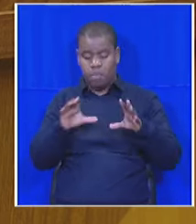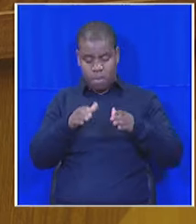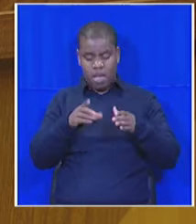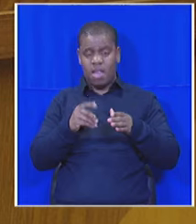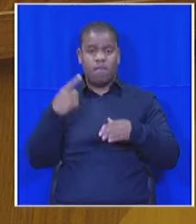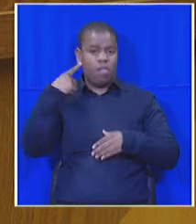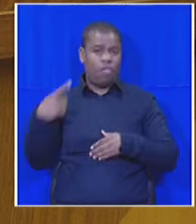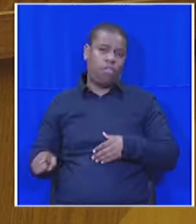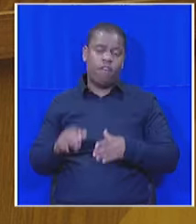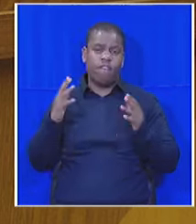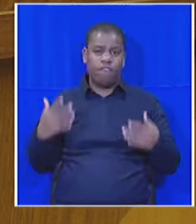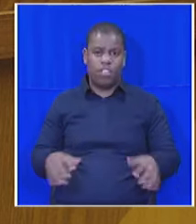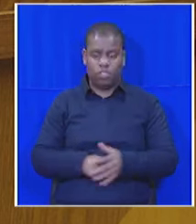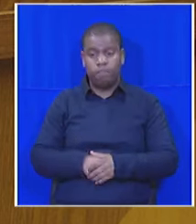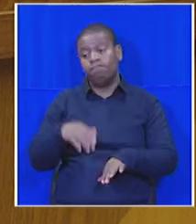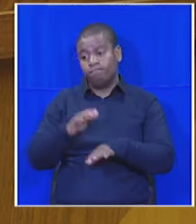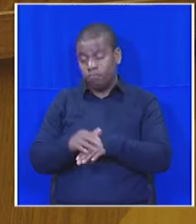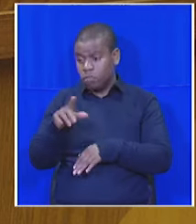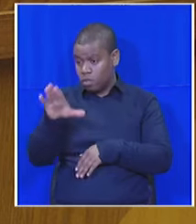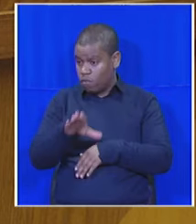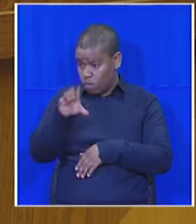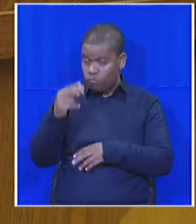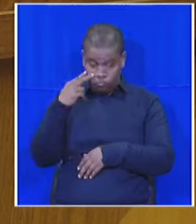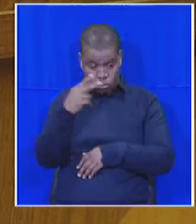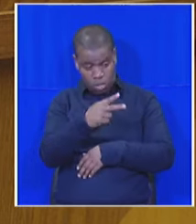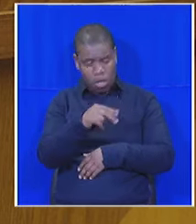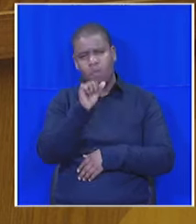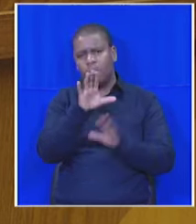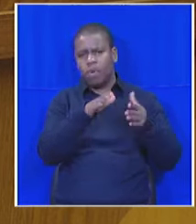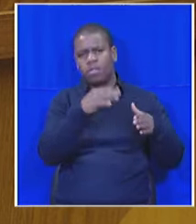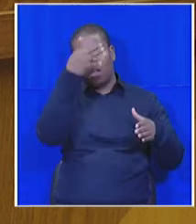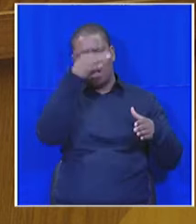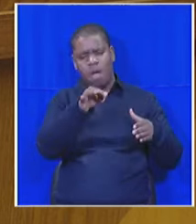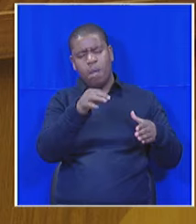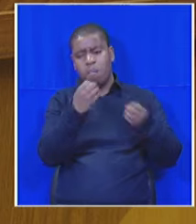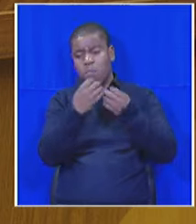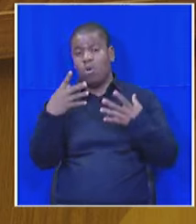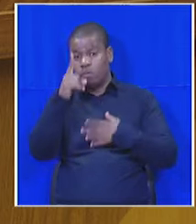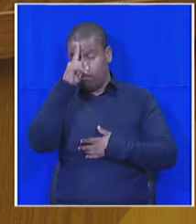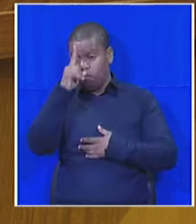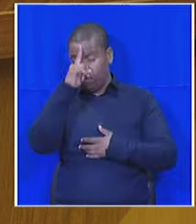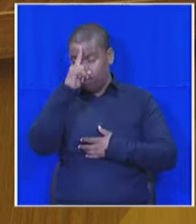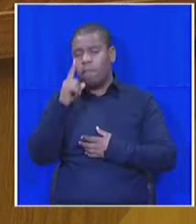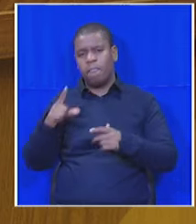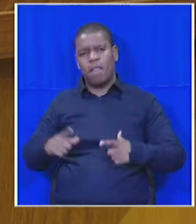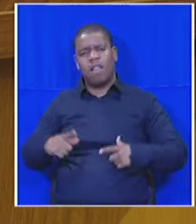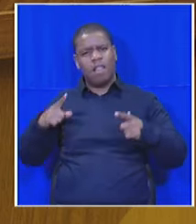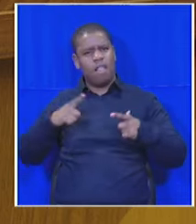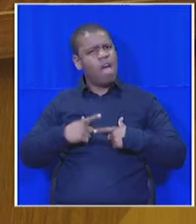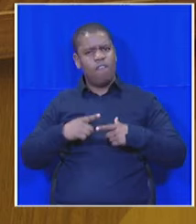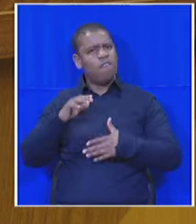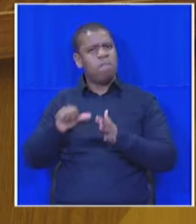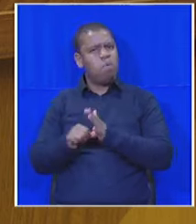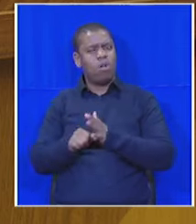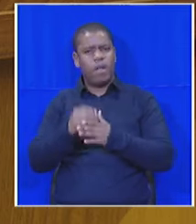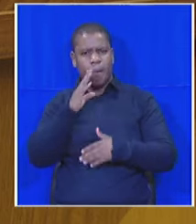ears. South Africans can see for themselves that to the ANC government, mostly black vulnerable lives do not matter.